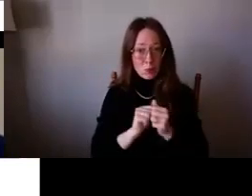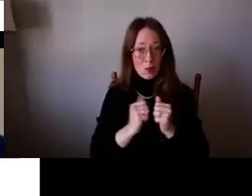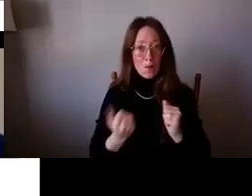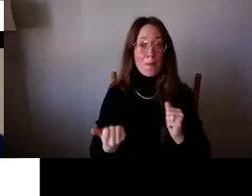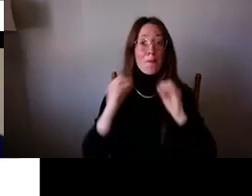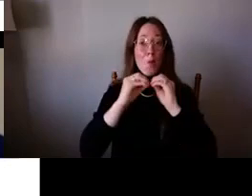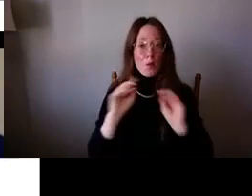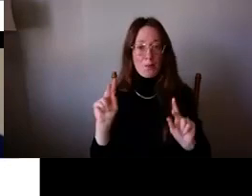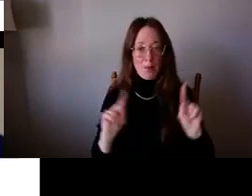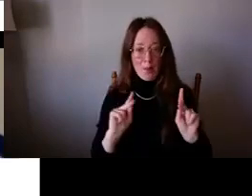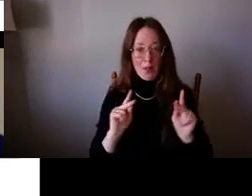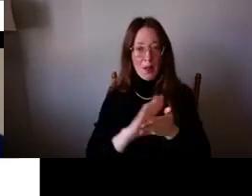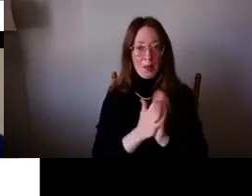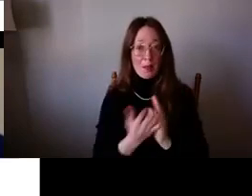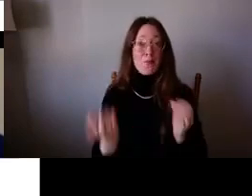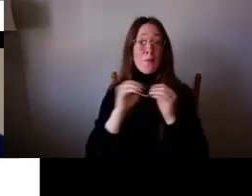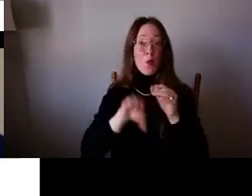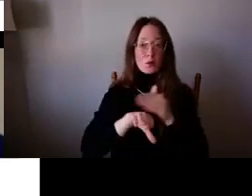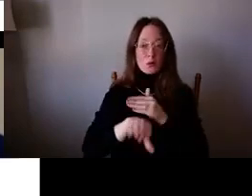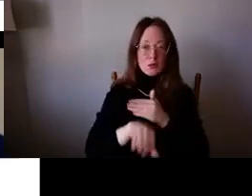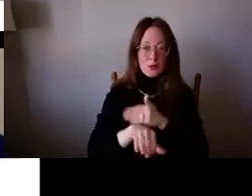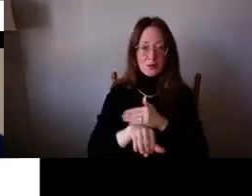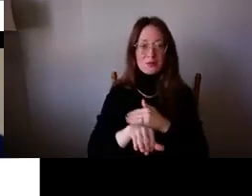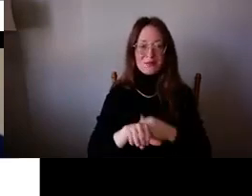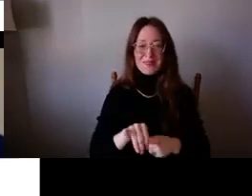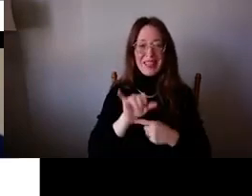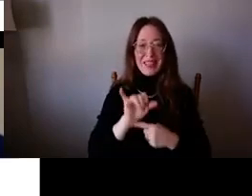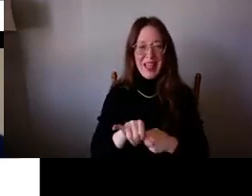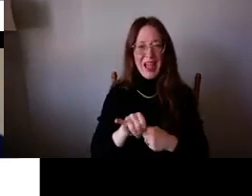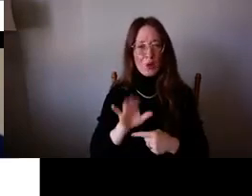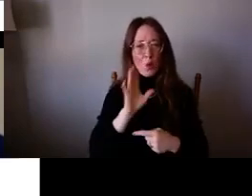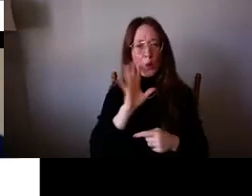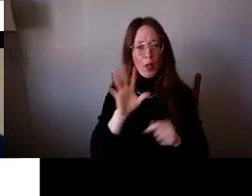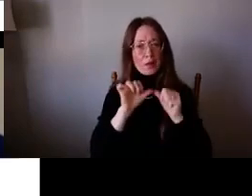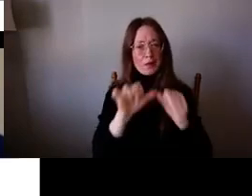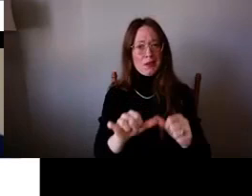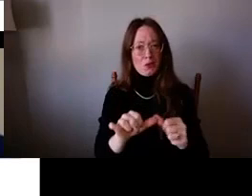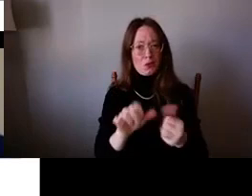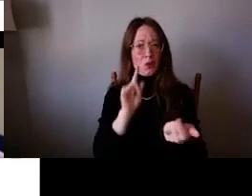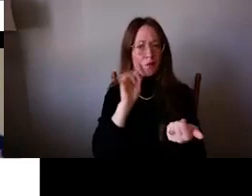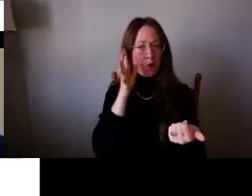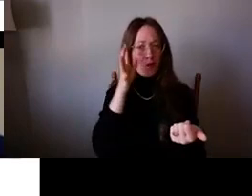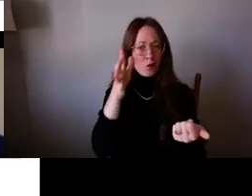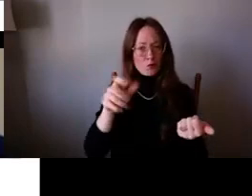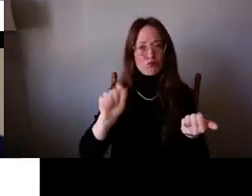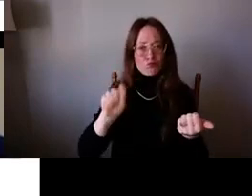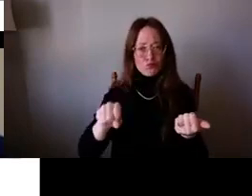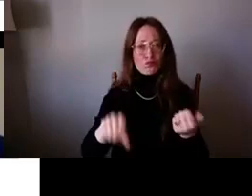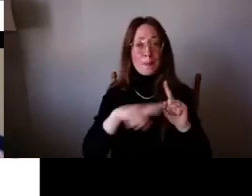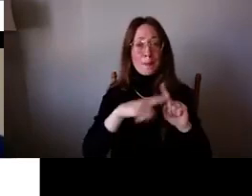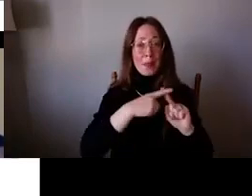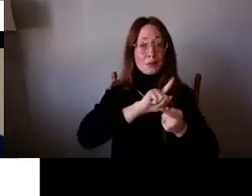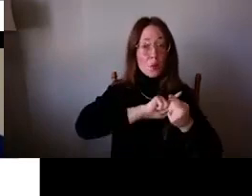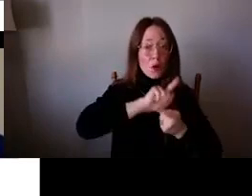more accessible. This is going to continue to be a viable option, I think, for the future, in addition to in-person services.